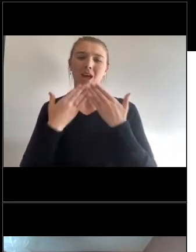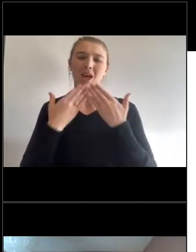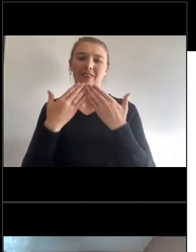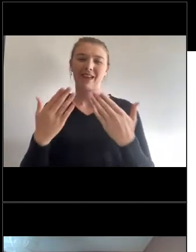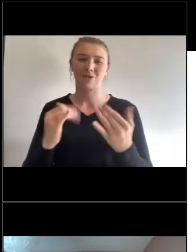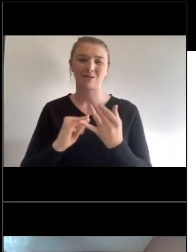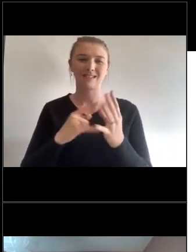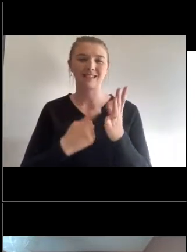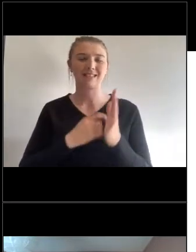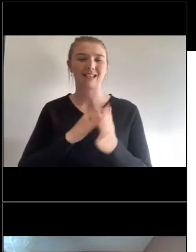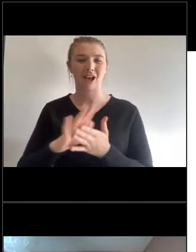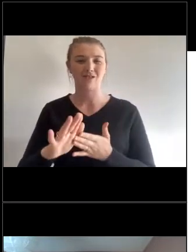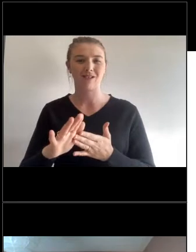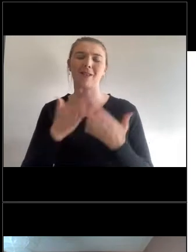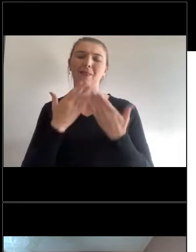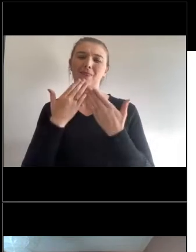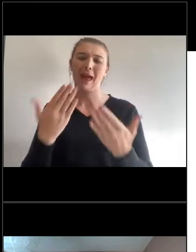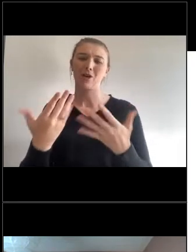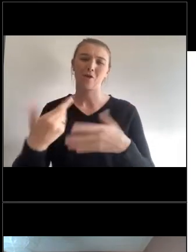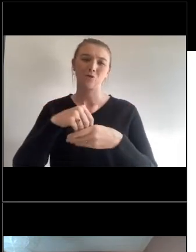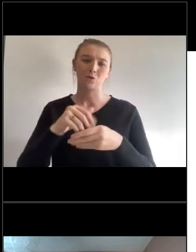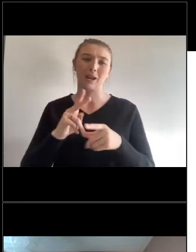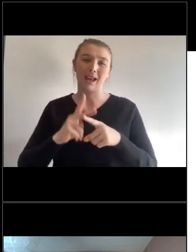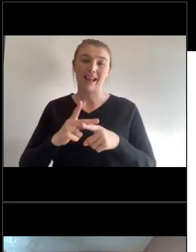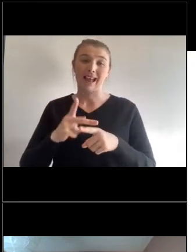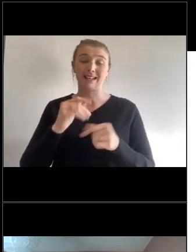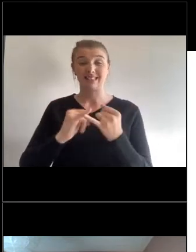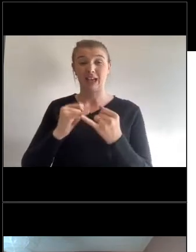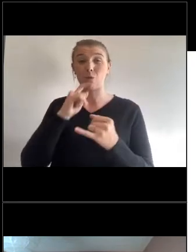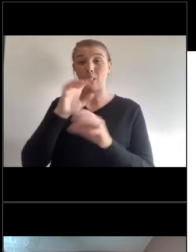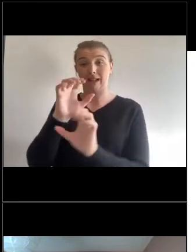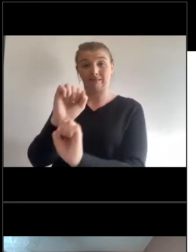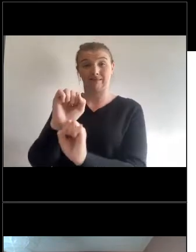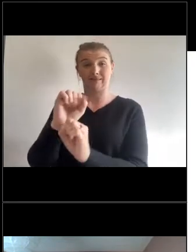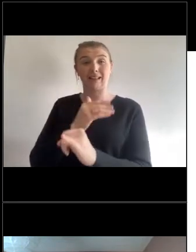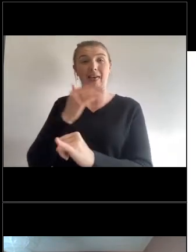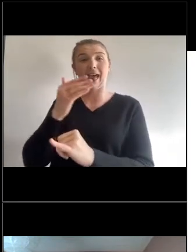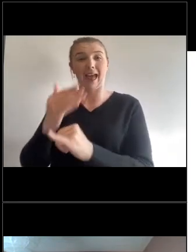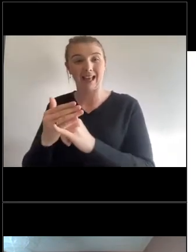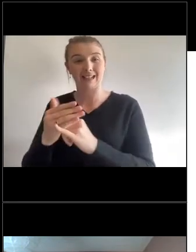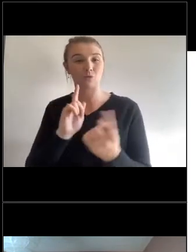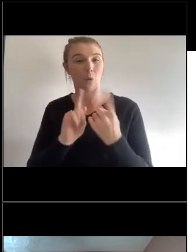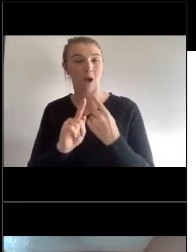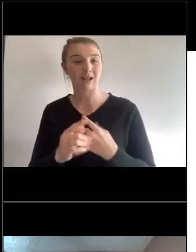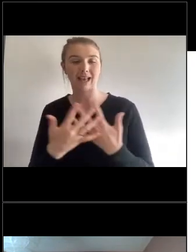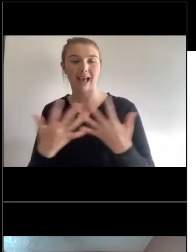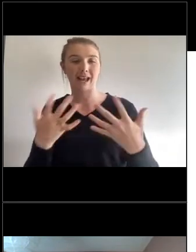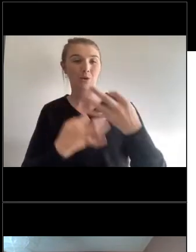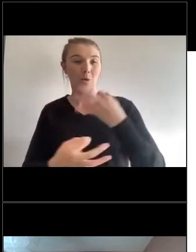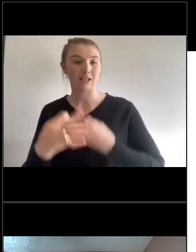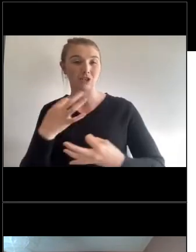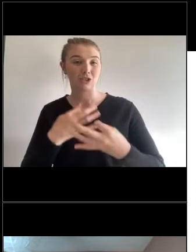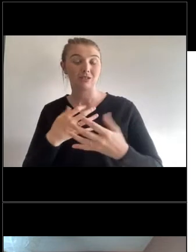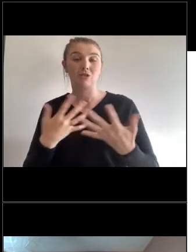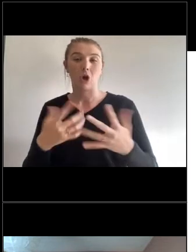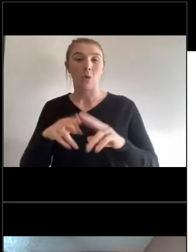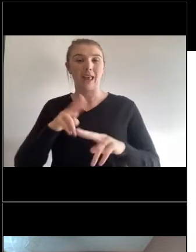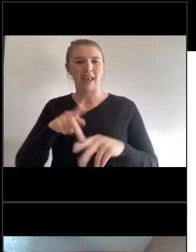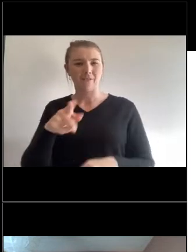for joining us again. Sarah will be sticking around to answer any questions you have. So if there's anything you'd like to expand on from